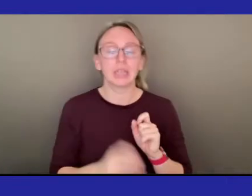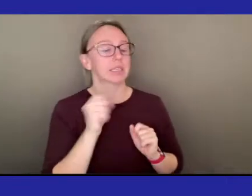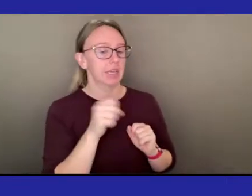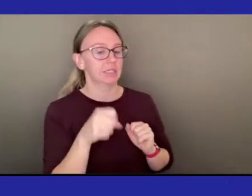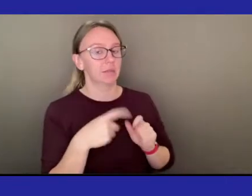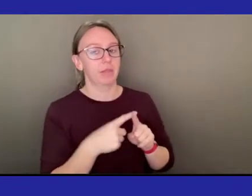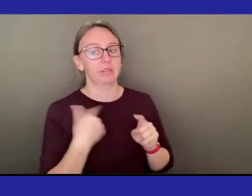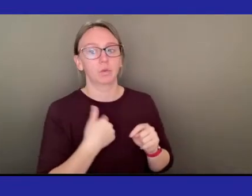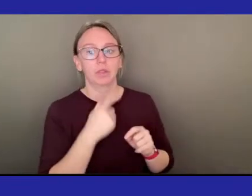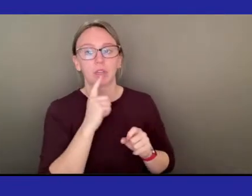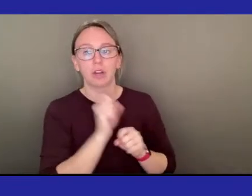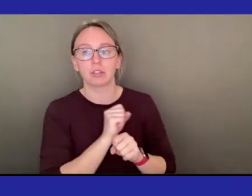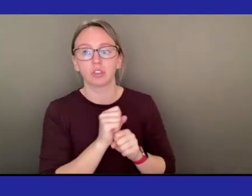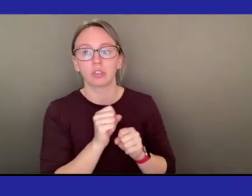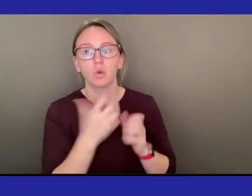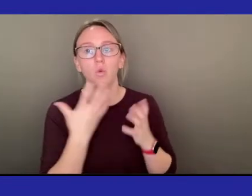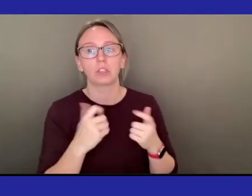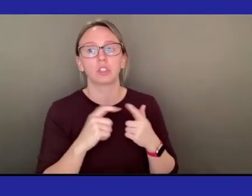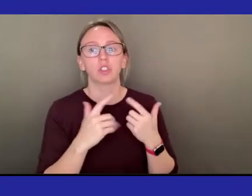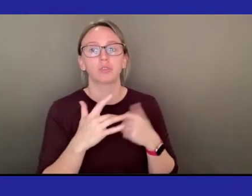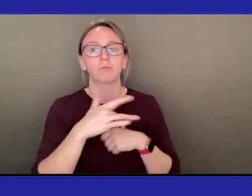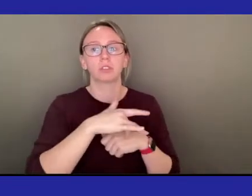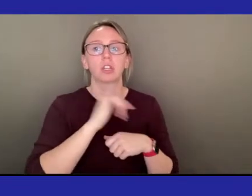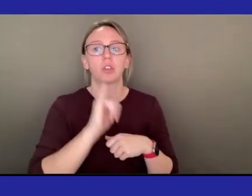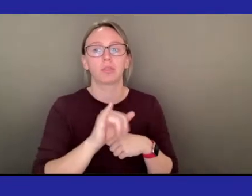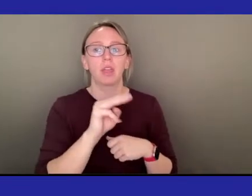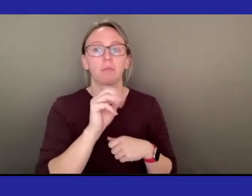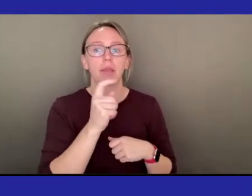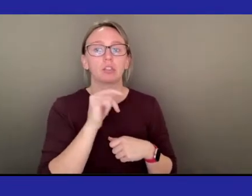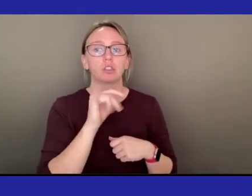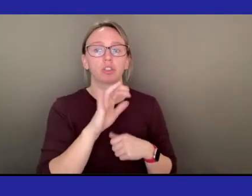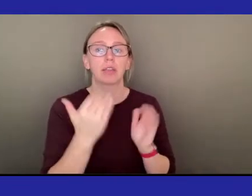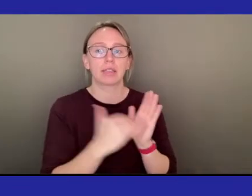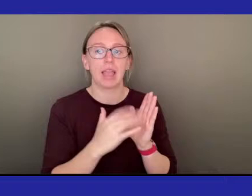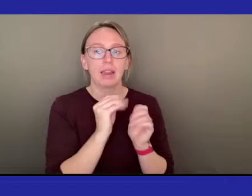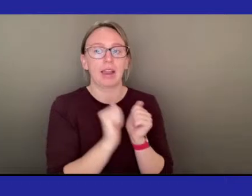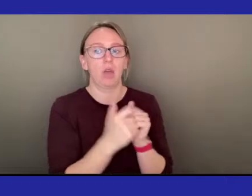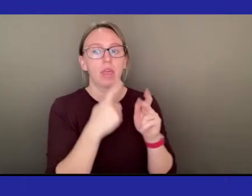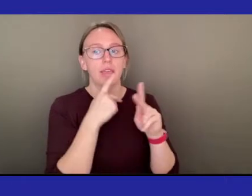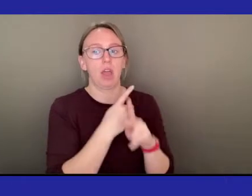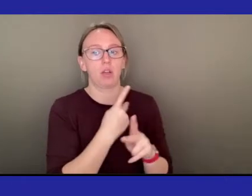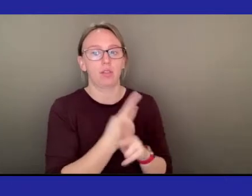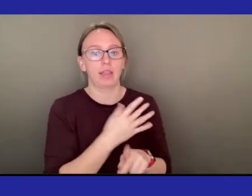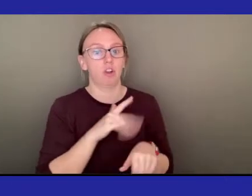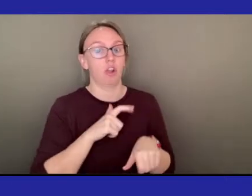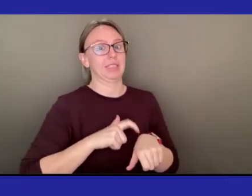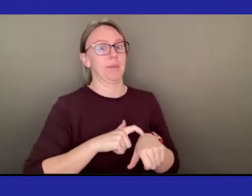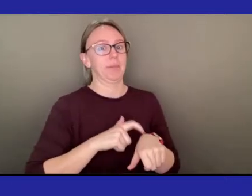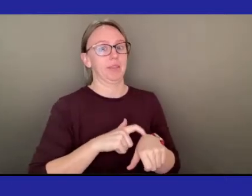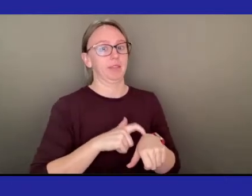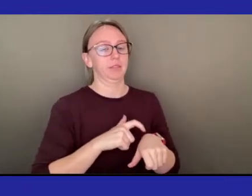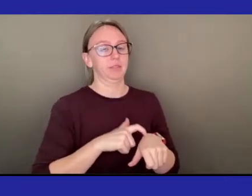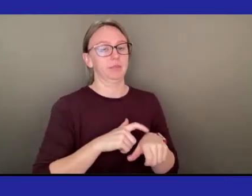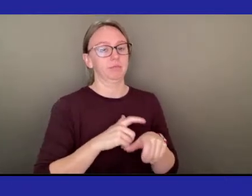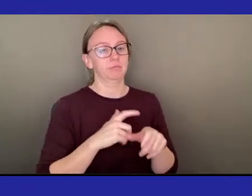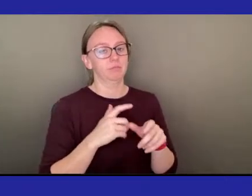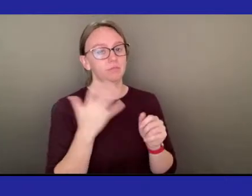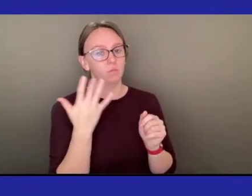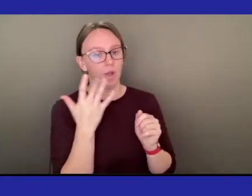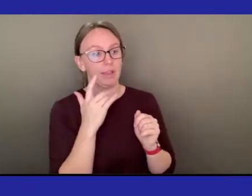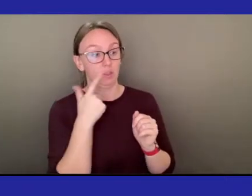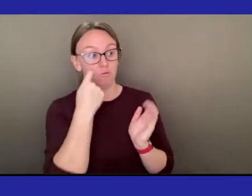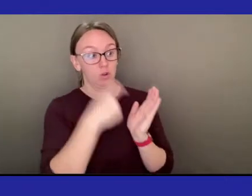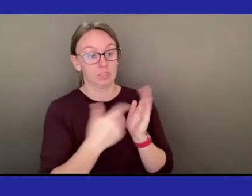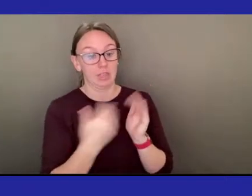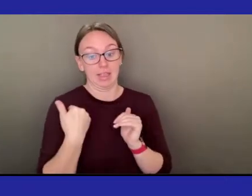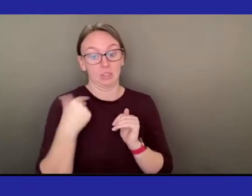planning, we want to revisit the metric with Metro Plus in terms of how they calculate it on a timing basis, Okay. because as you'll see over the last few quarters, it's bumped from